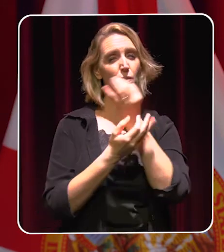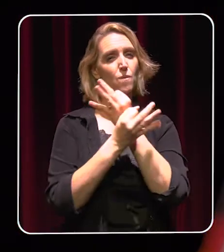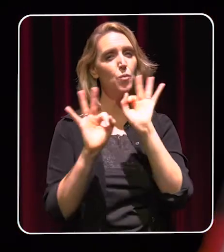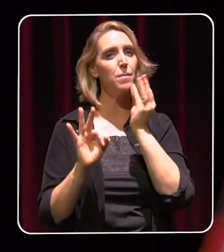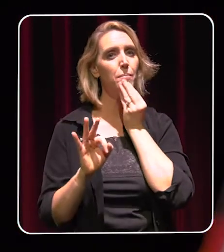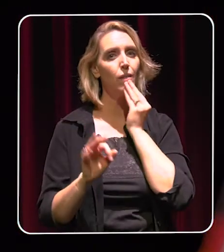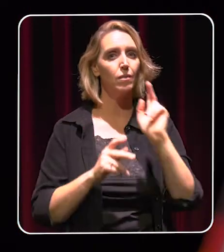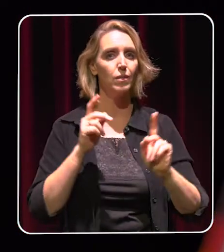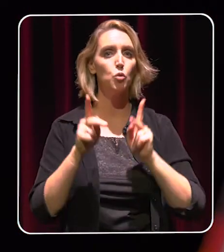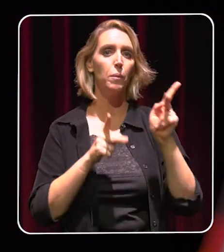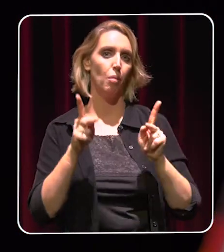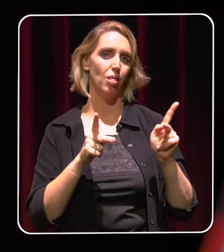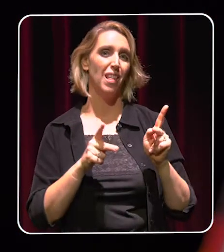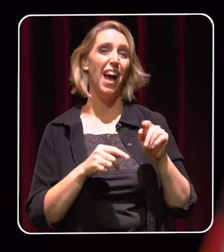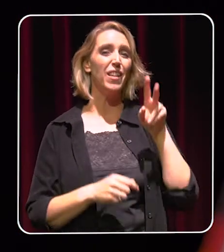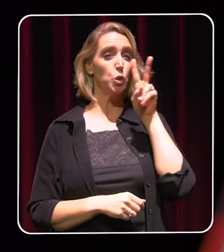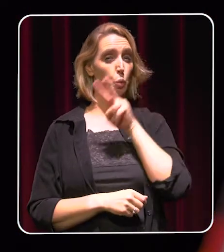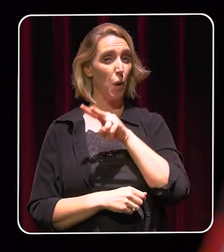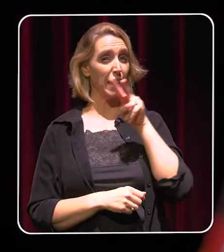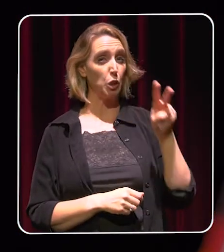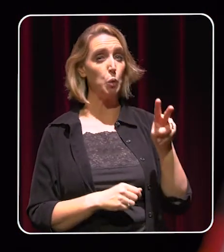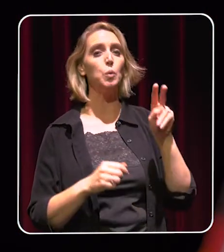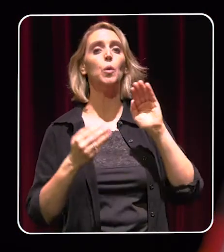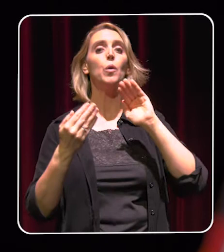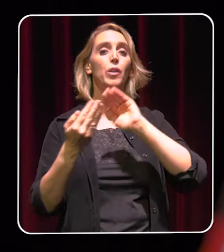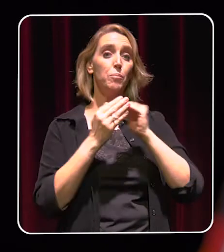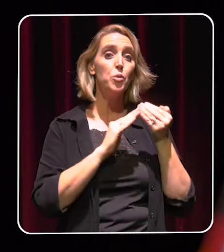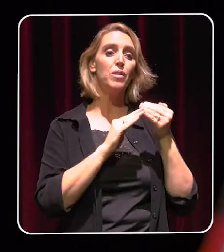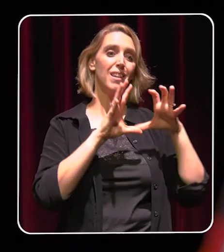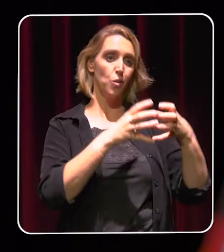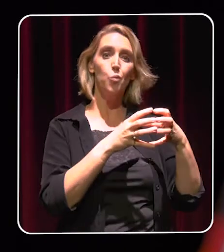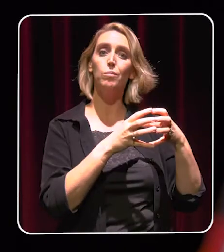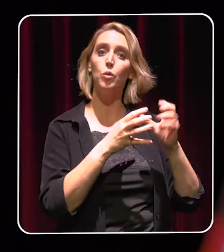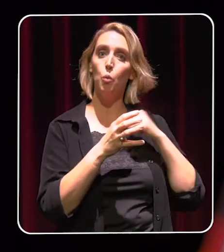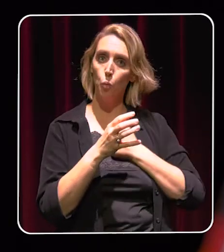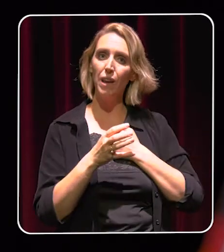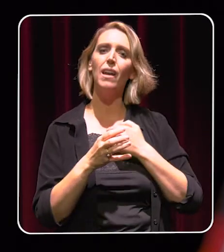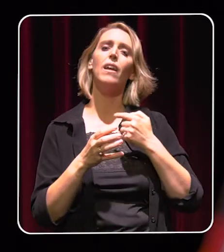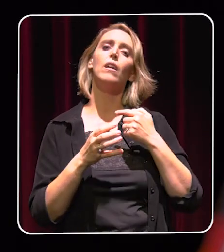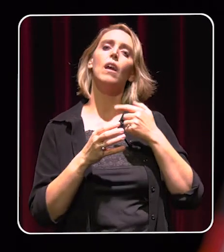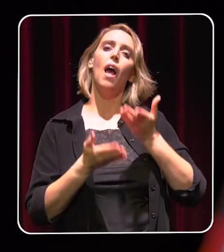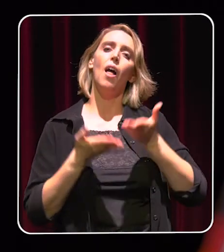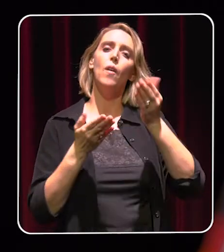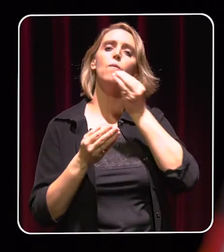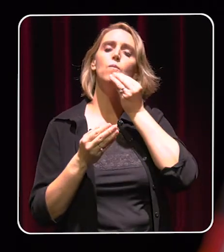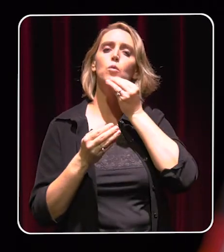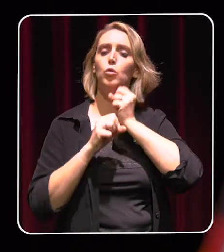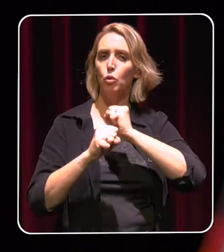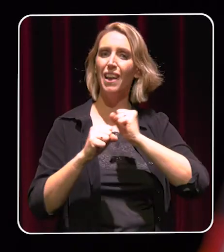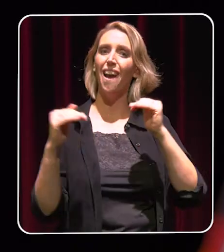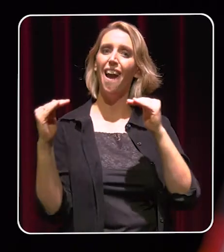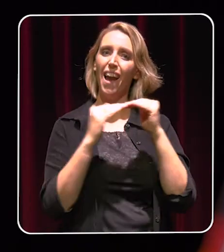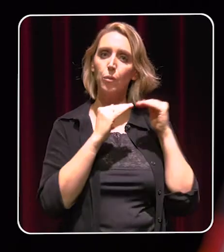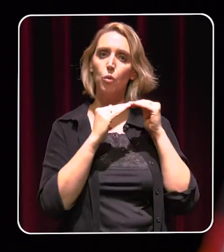to residents. And alongside 22 community organizations, we work to elevate food security with the goal of creating